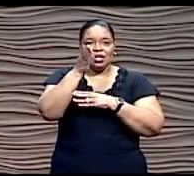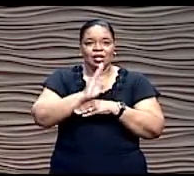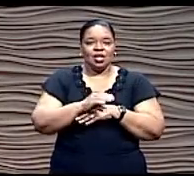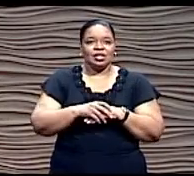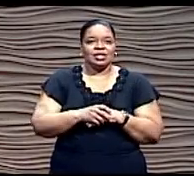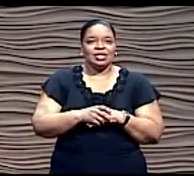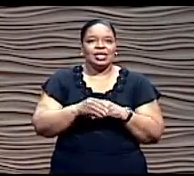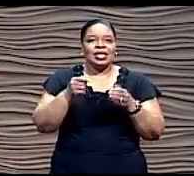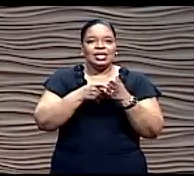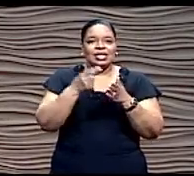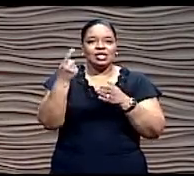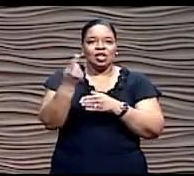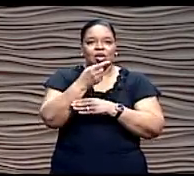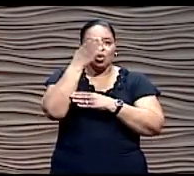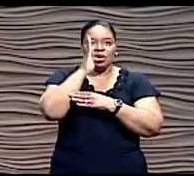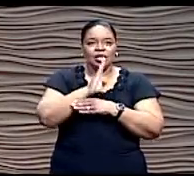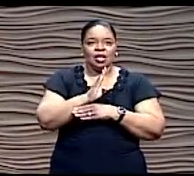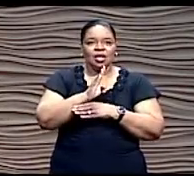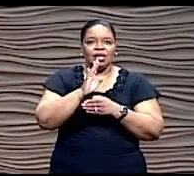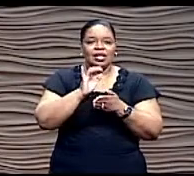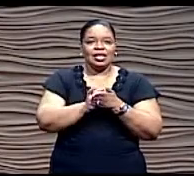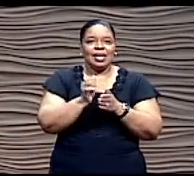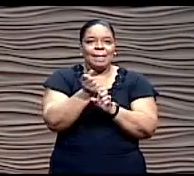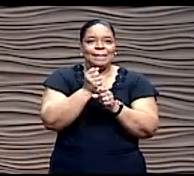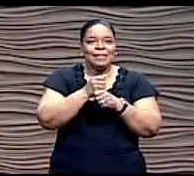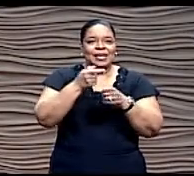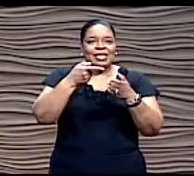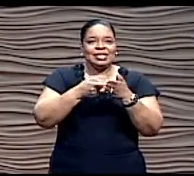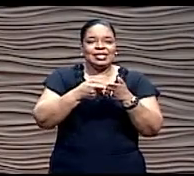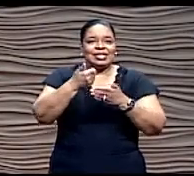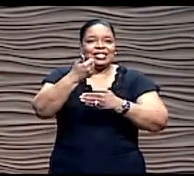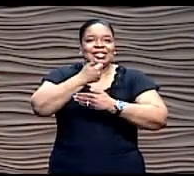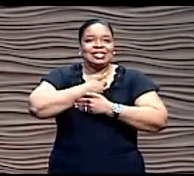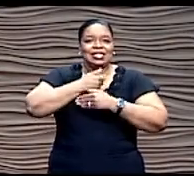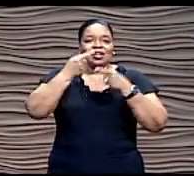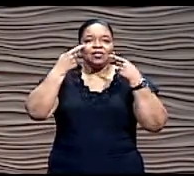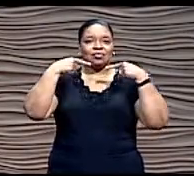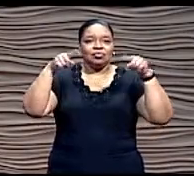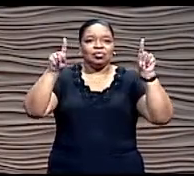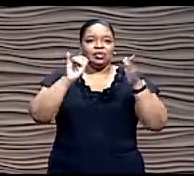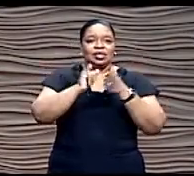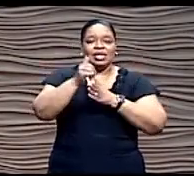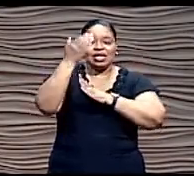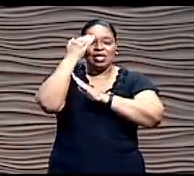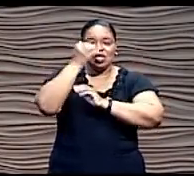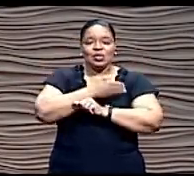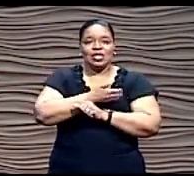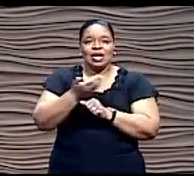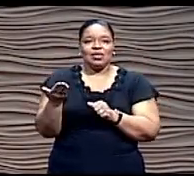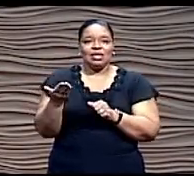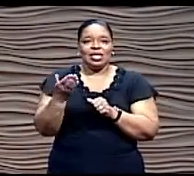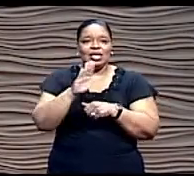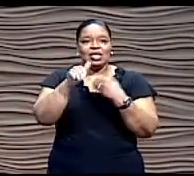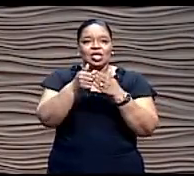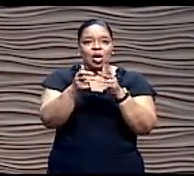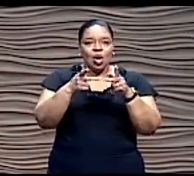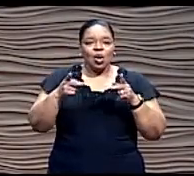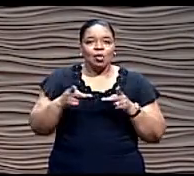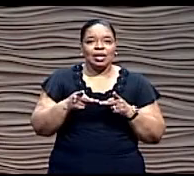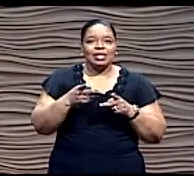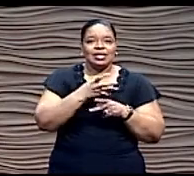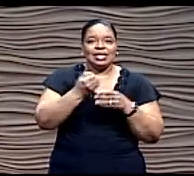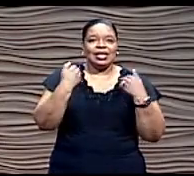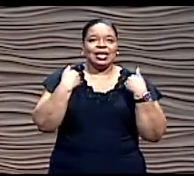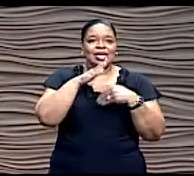But this is the only God that makes this self-affirmation that he knows everything. He's everywhere, and he has